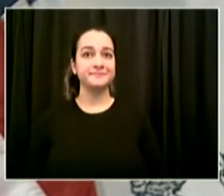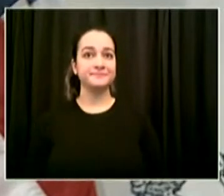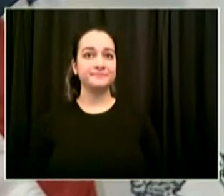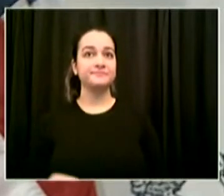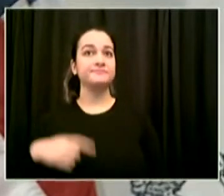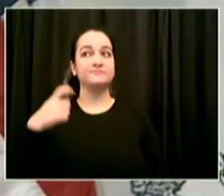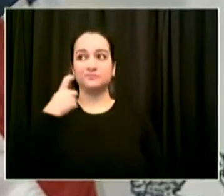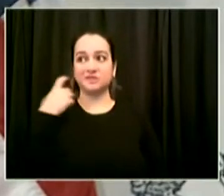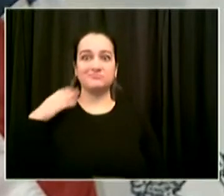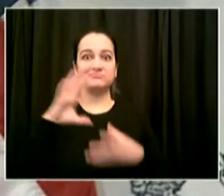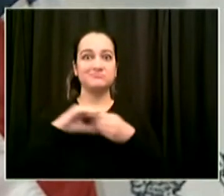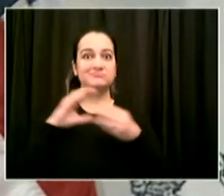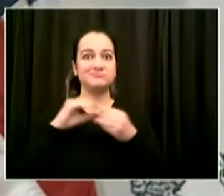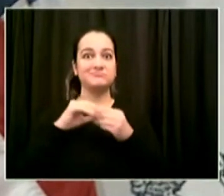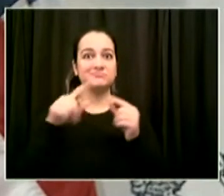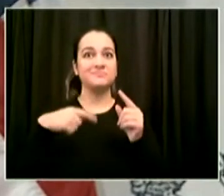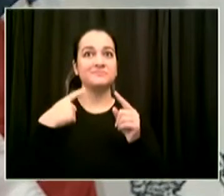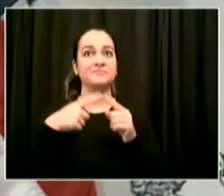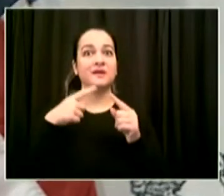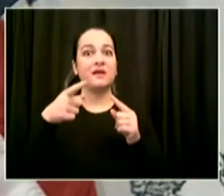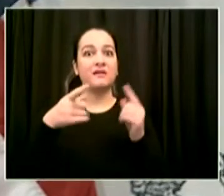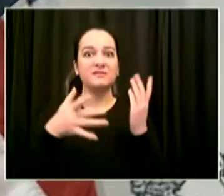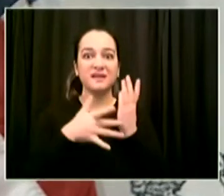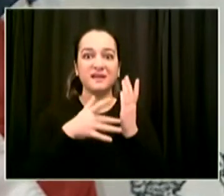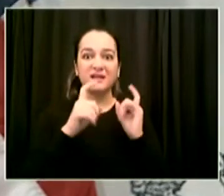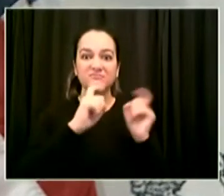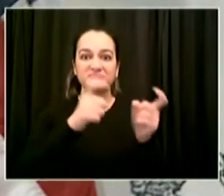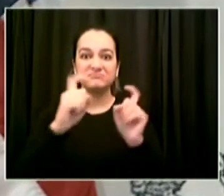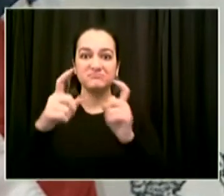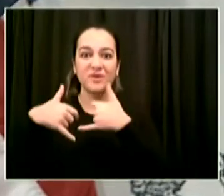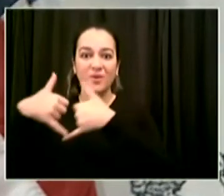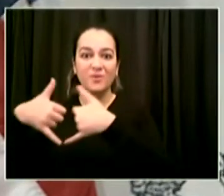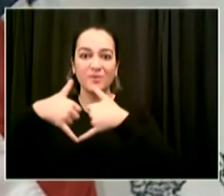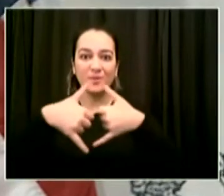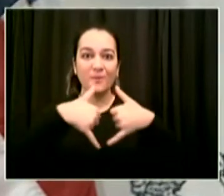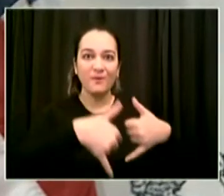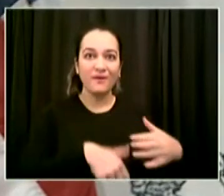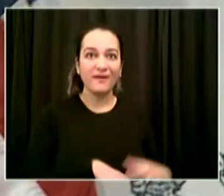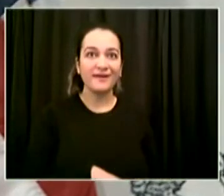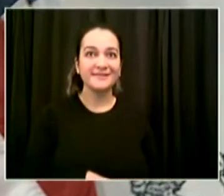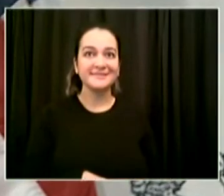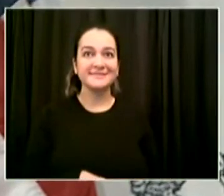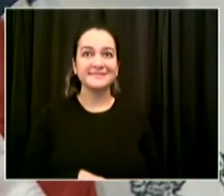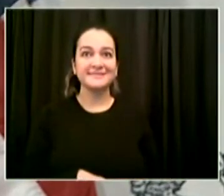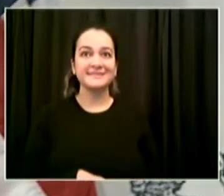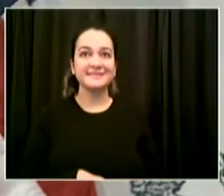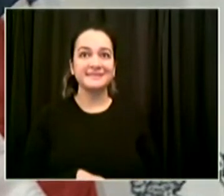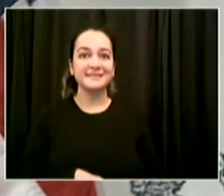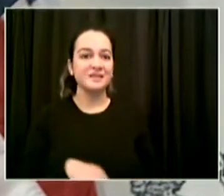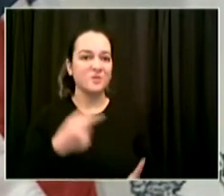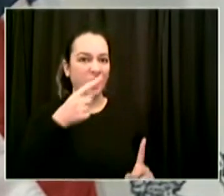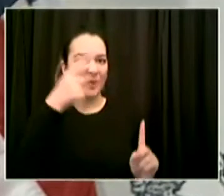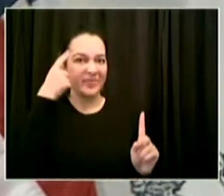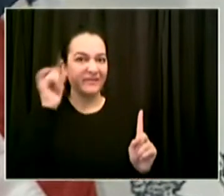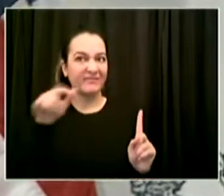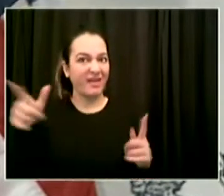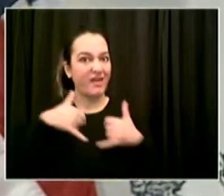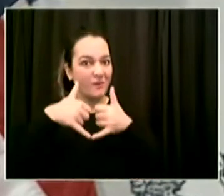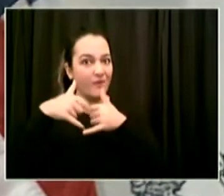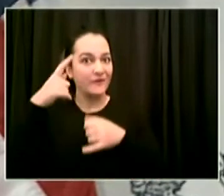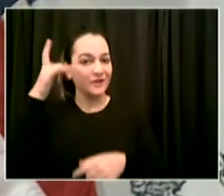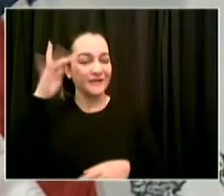in those gifted and talented programs. I'll tell them I'm a parent, I was a public school parent. You will have an opportunity to apply for those programs this